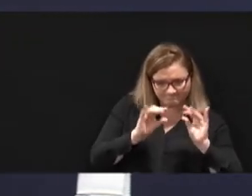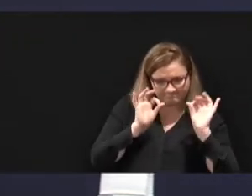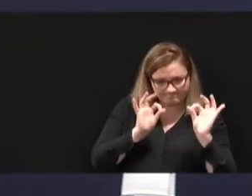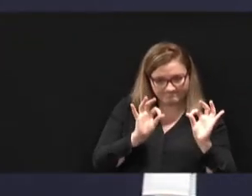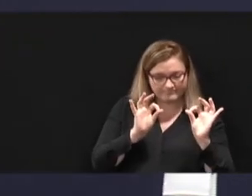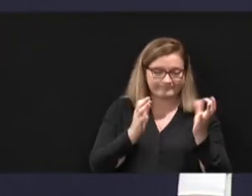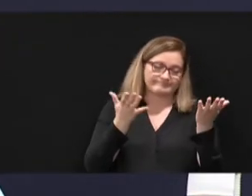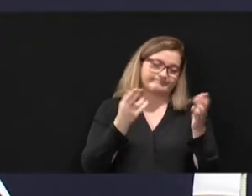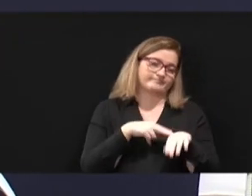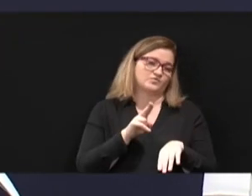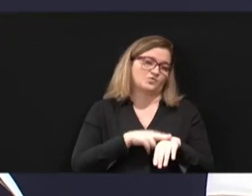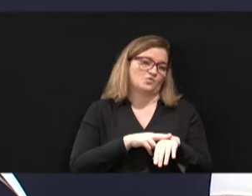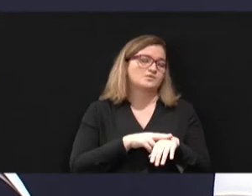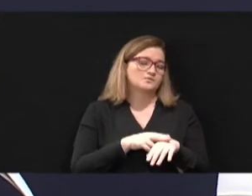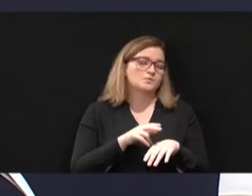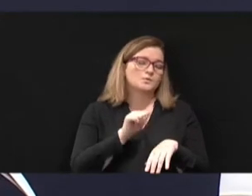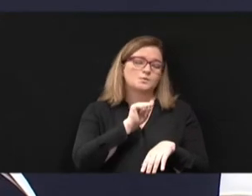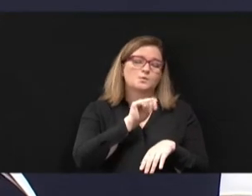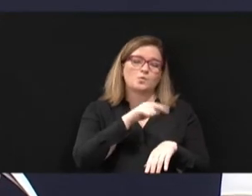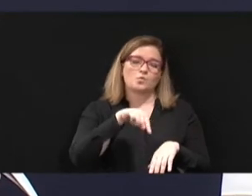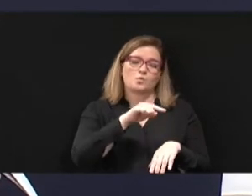area.